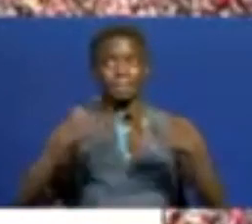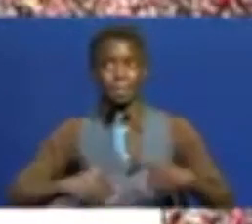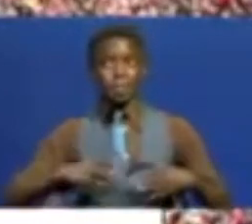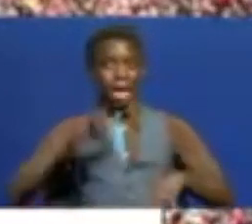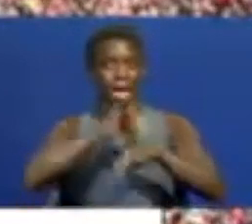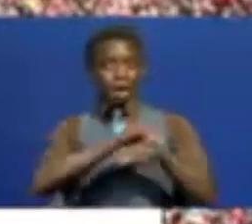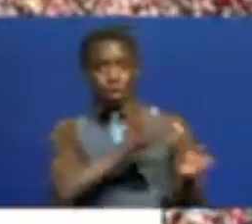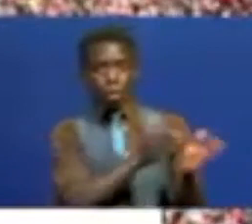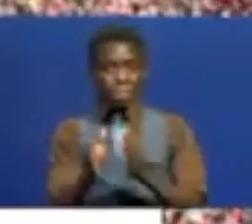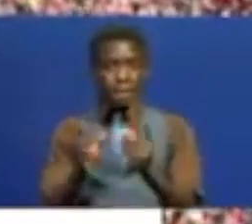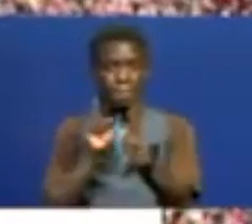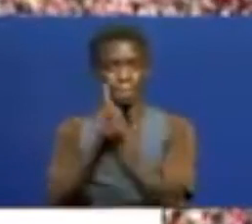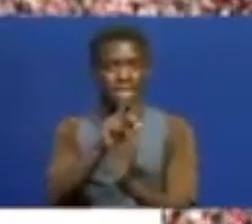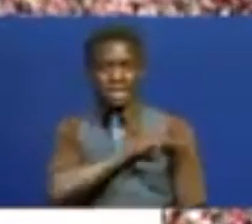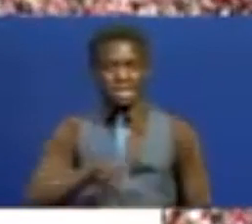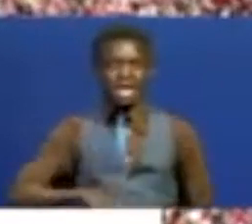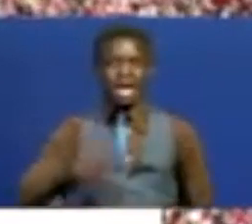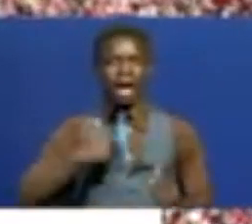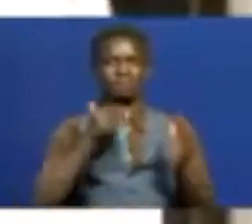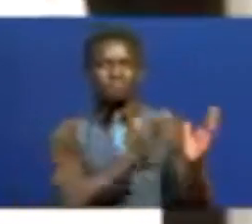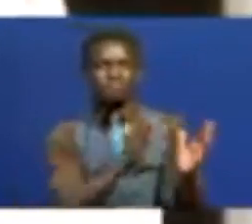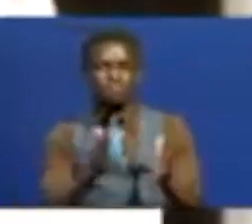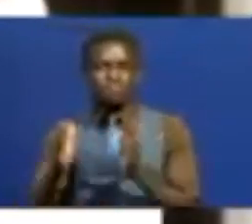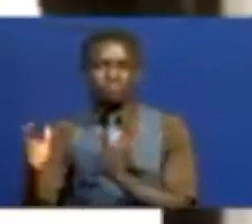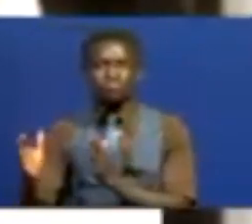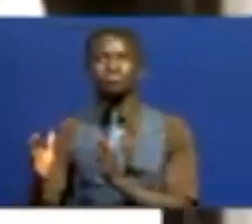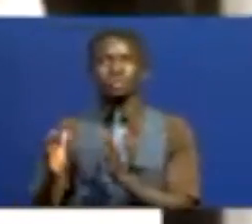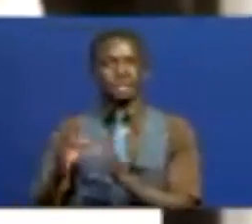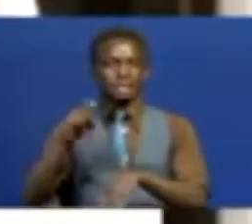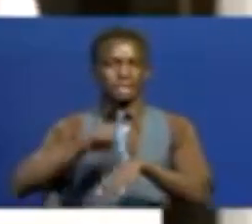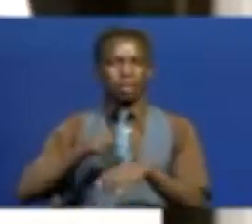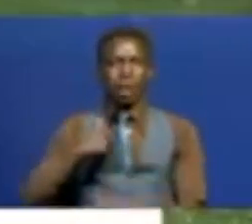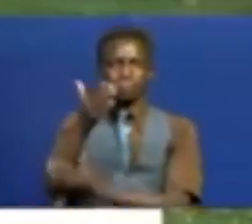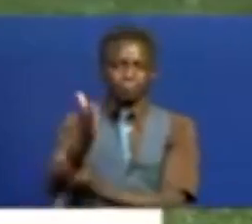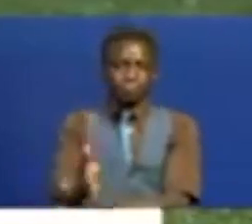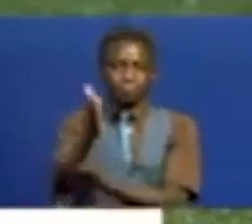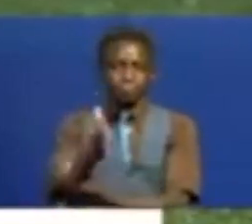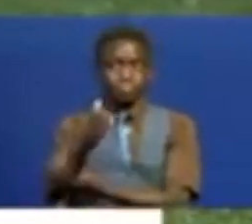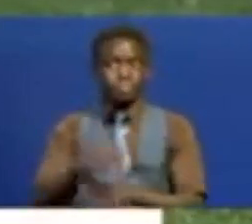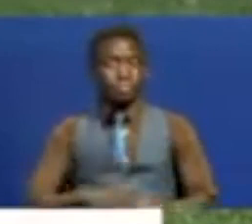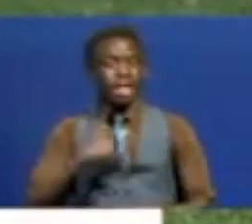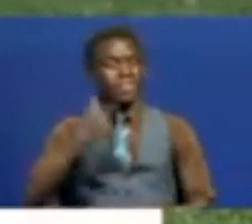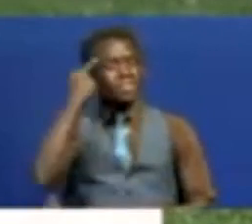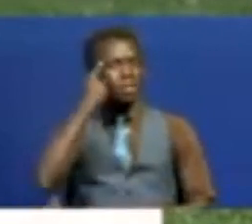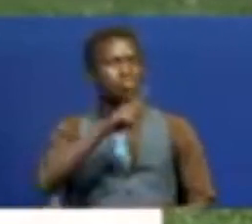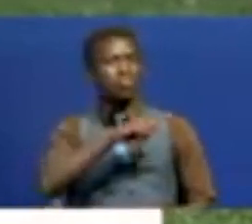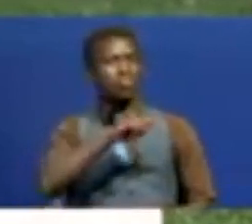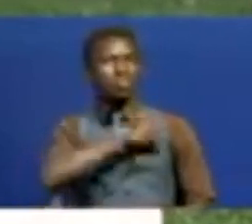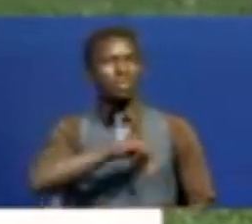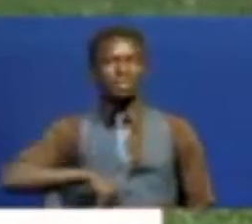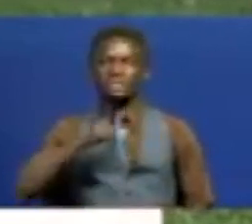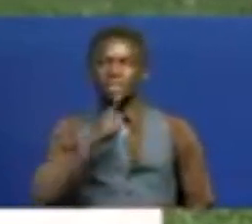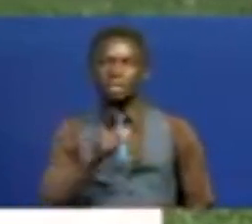to meet the king, there are certain protocol etiquettes when it comes to shaking hands. I think the queen said how many hands